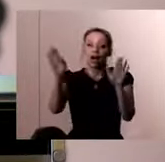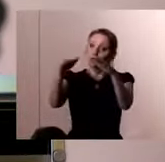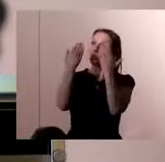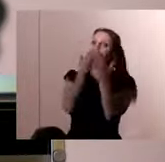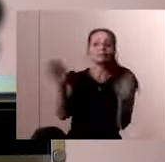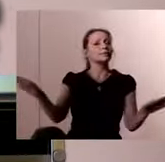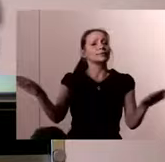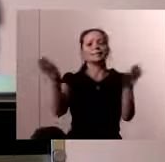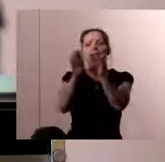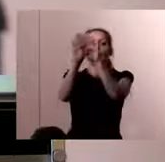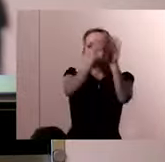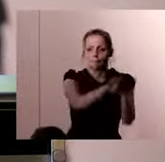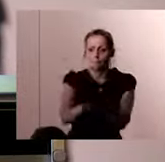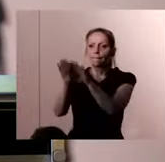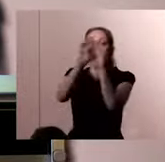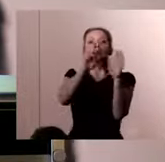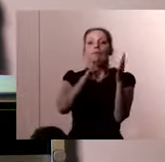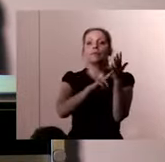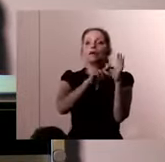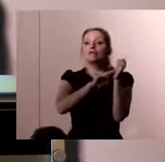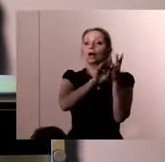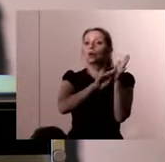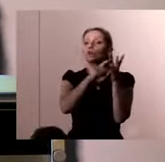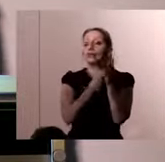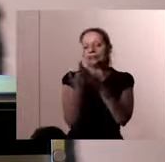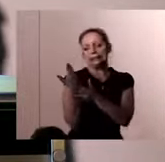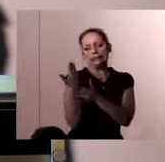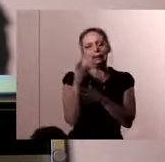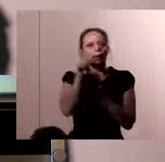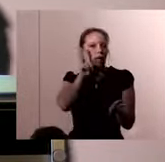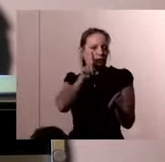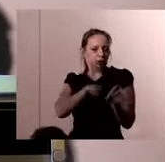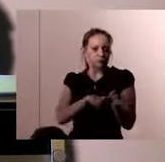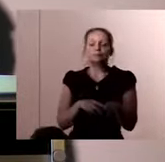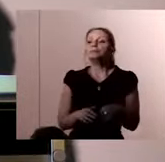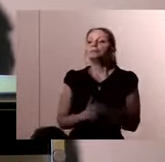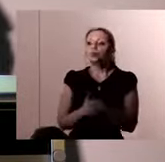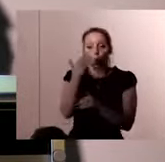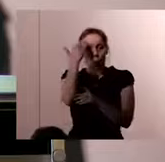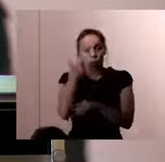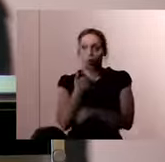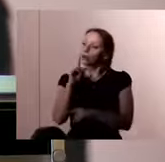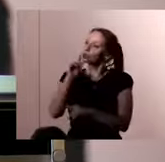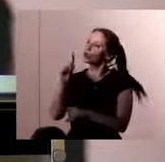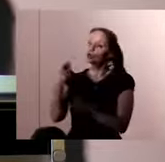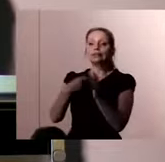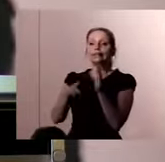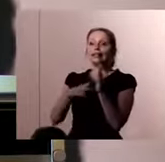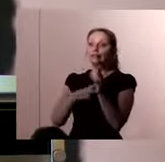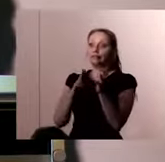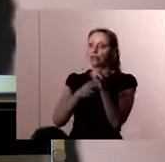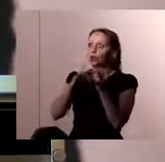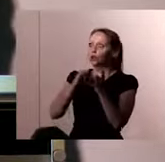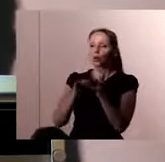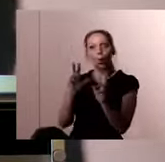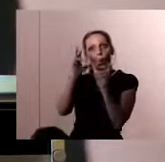world. So in Vancouver, late last year, there was a woman who told a TV news crew that she was a